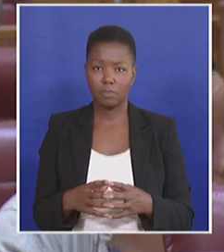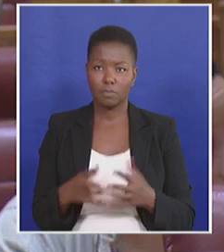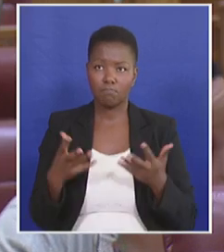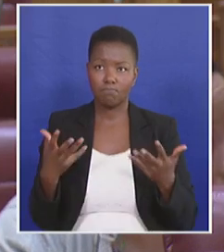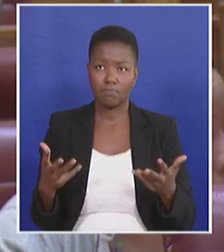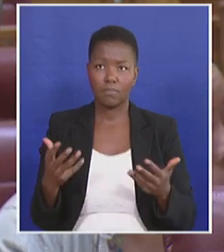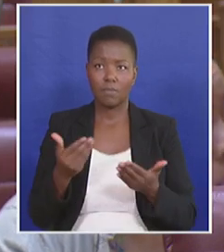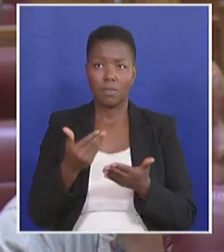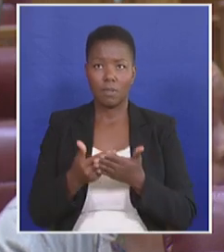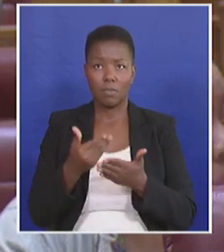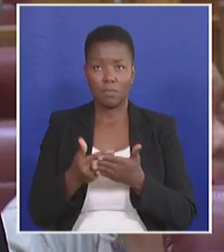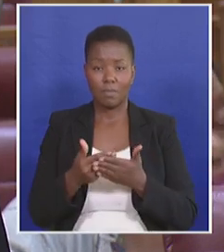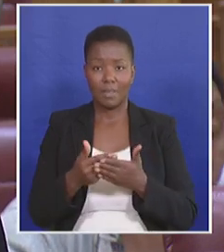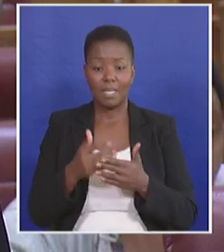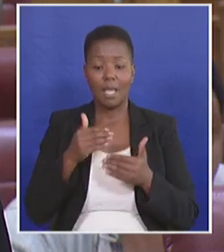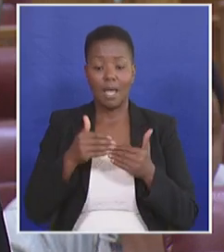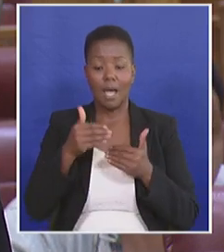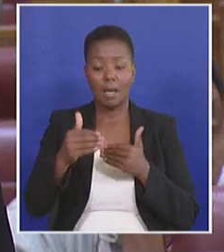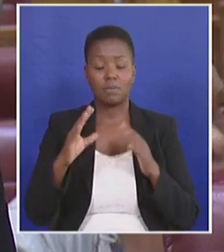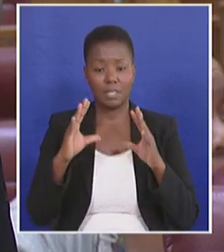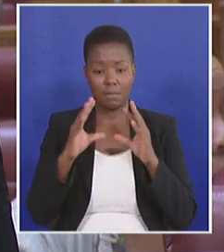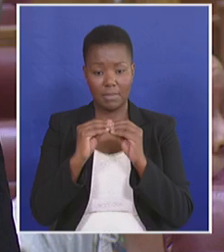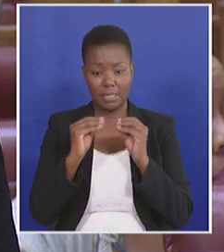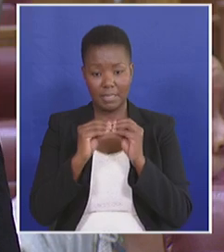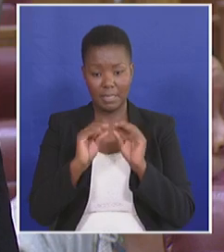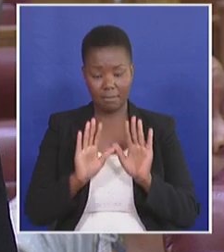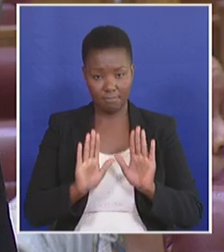probably after this session as well, provide